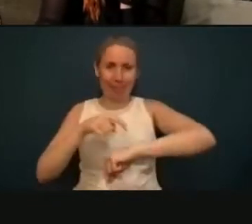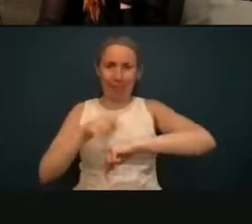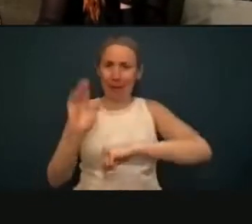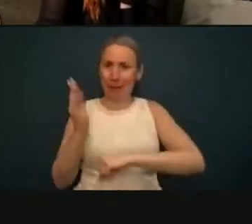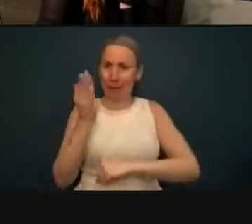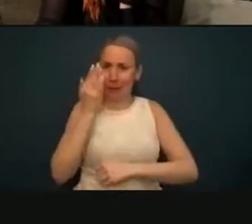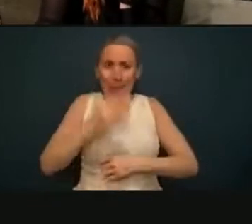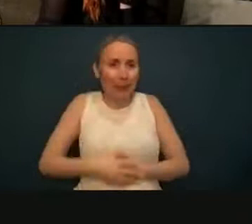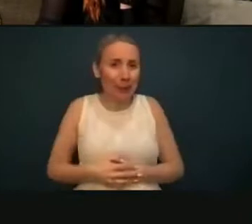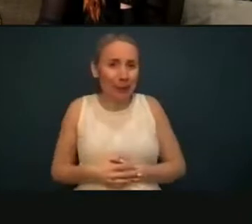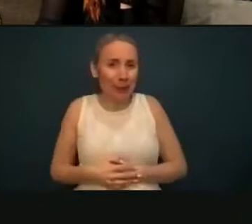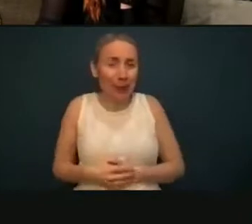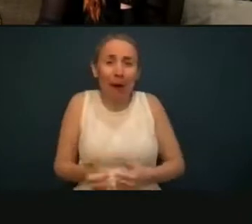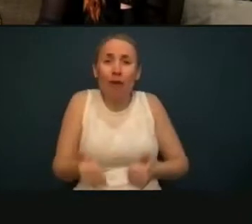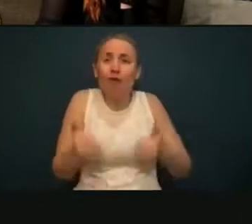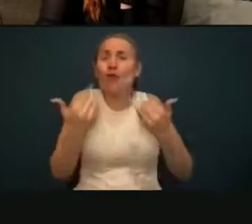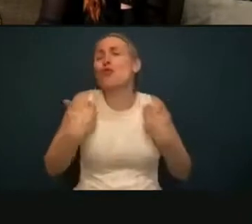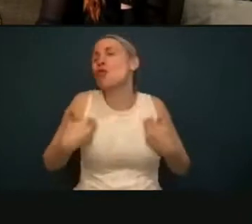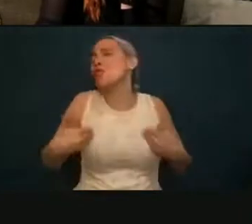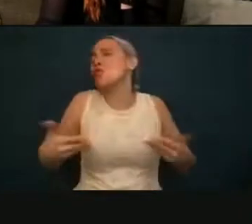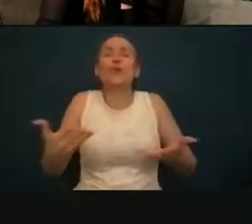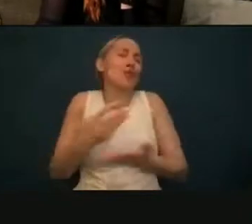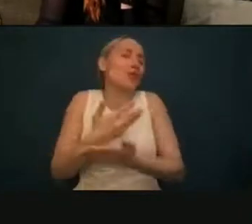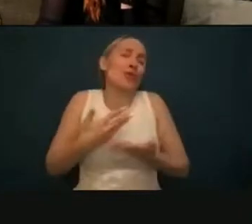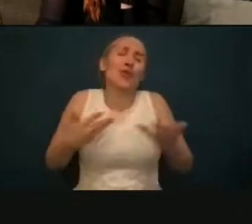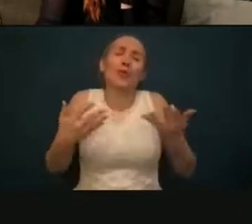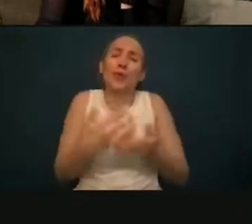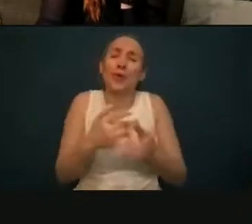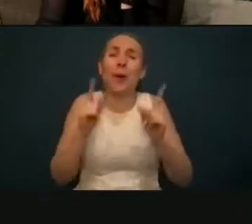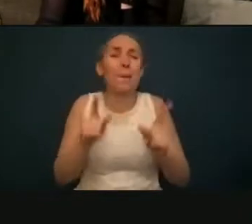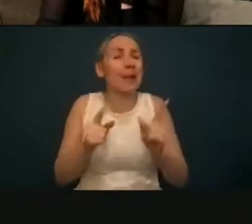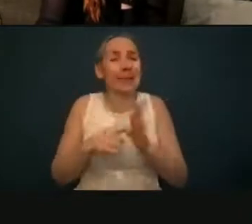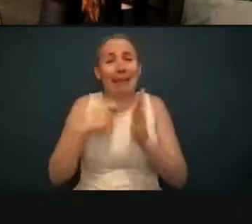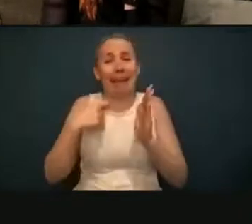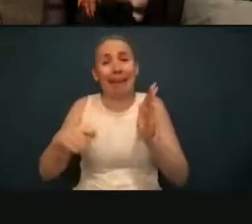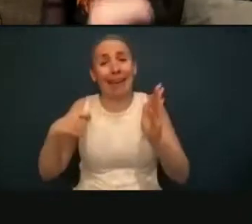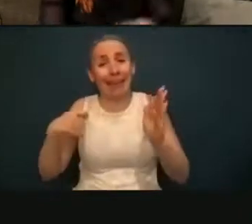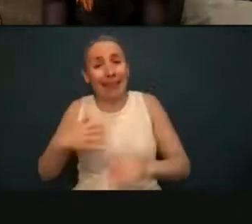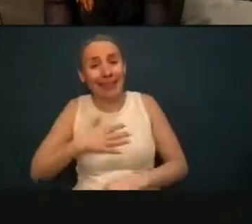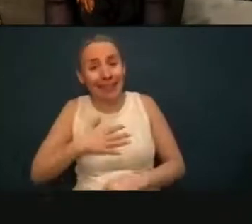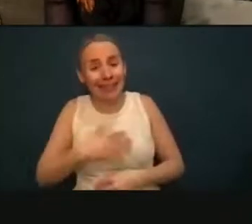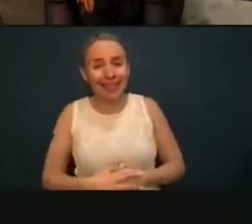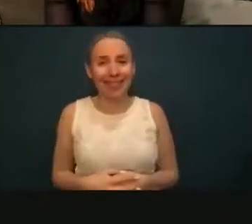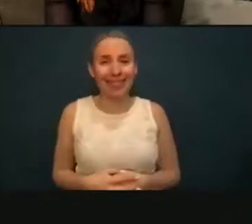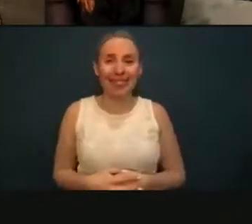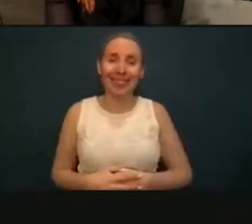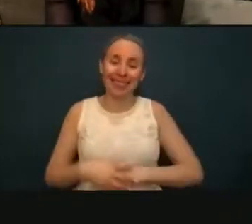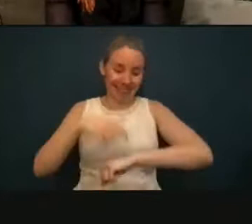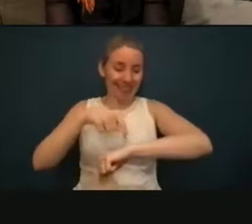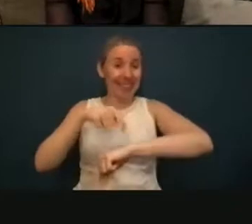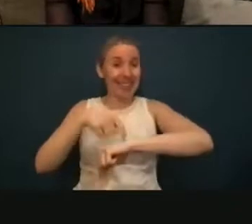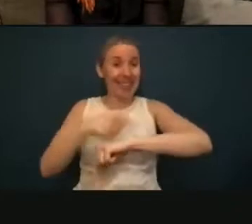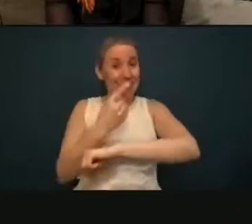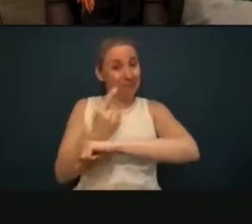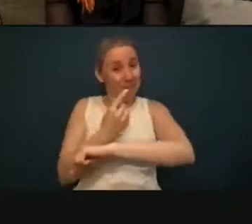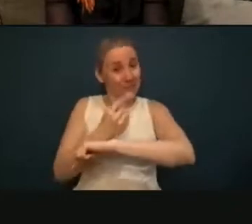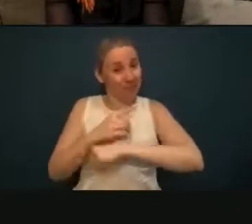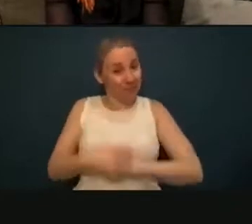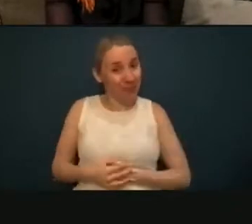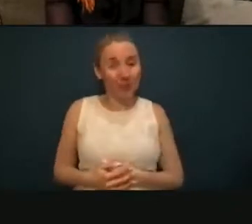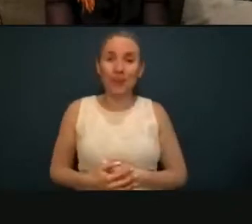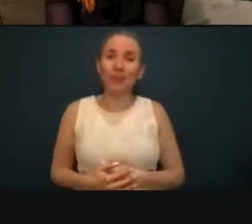is such rich conversation that we're having. I could be here all night. But yeah, you know, time isn't always our best friend.